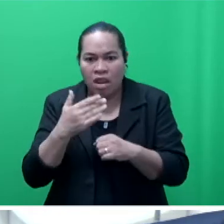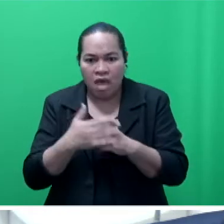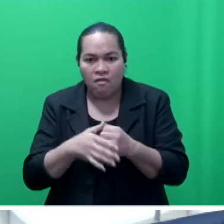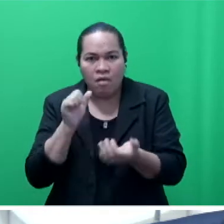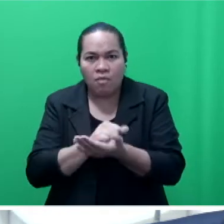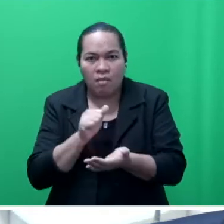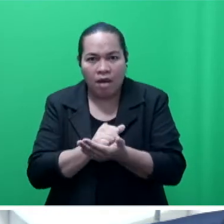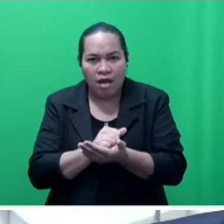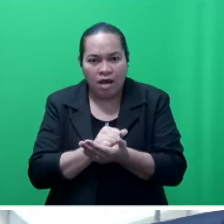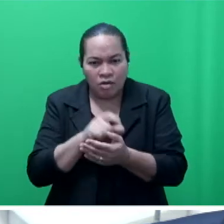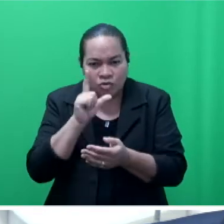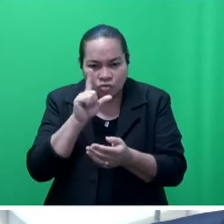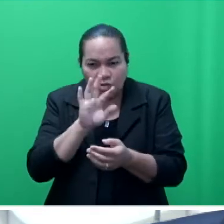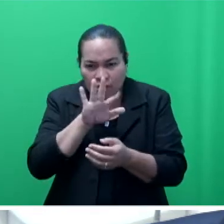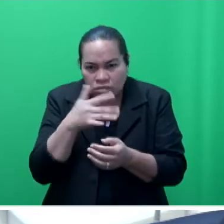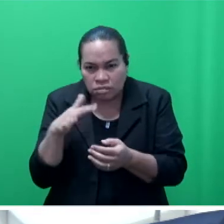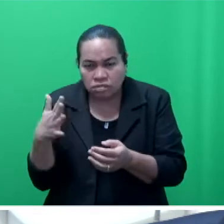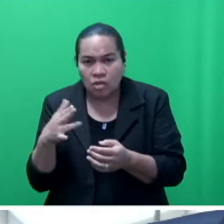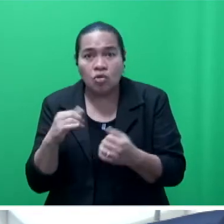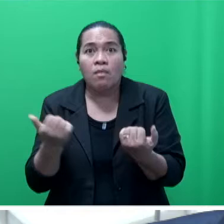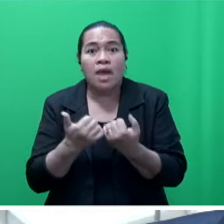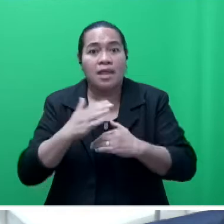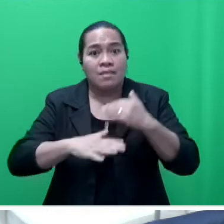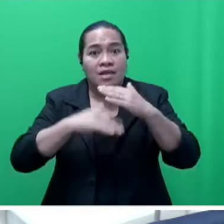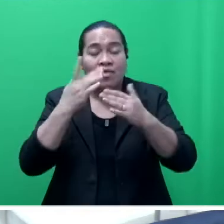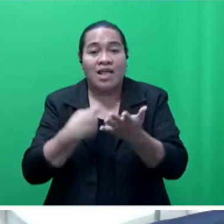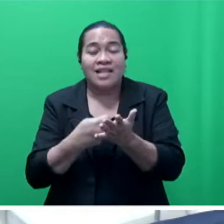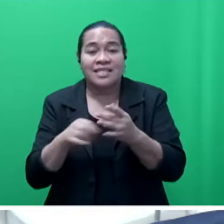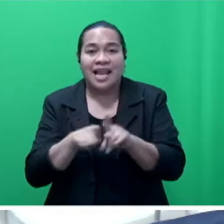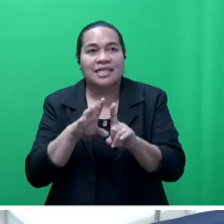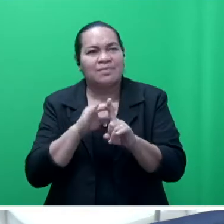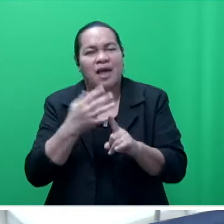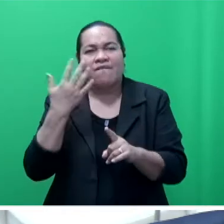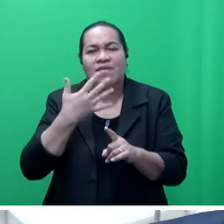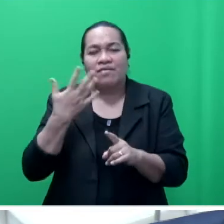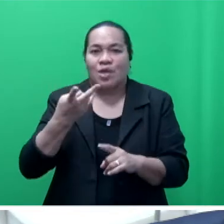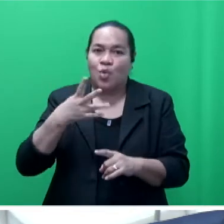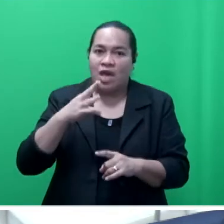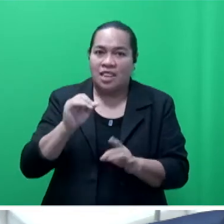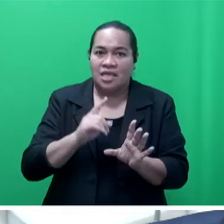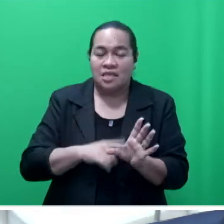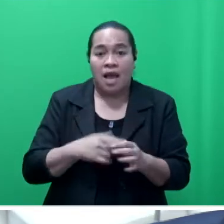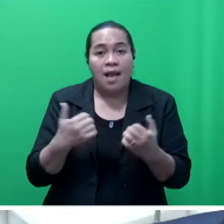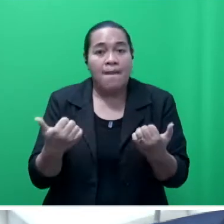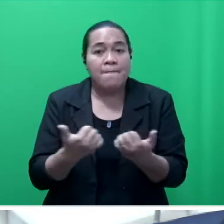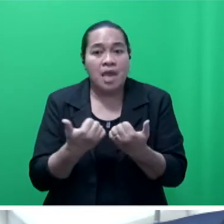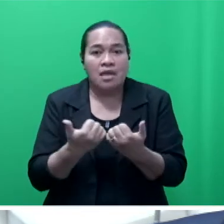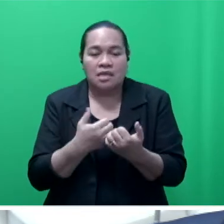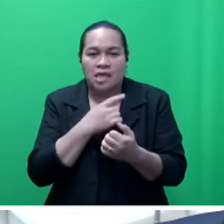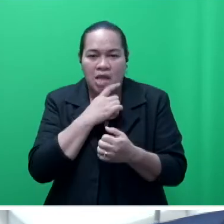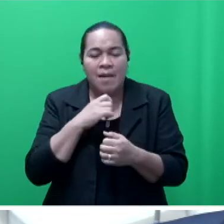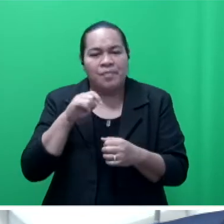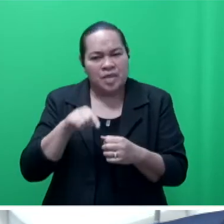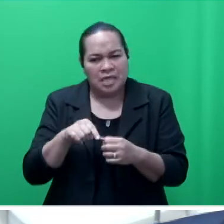balances. So a lot of the buildings actually that were leased out, for example, for 15, 20 years, a lot of them were substandard. They